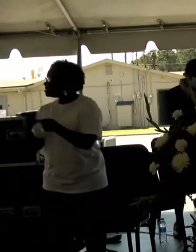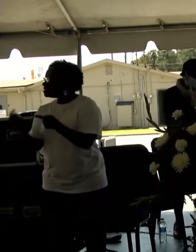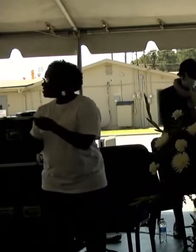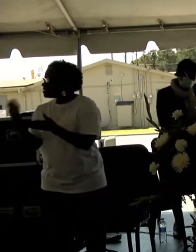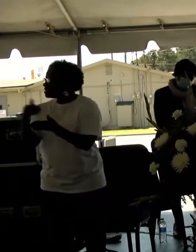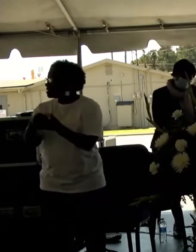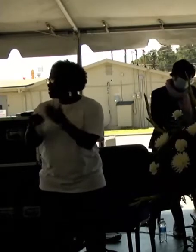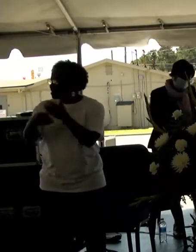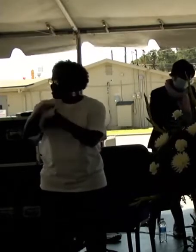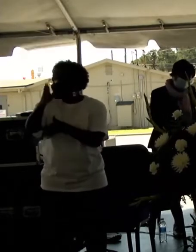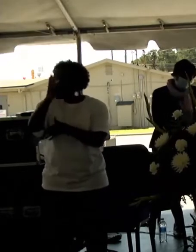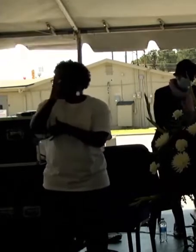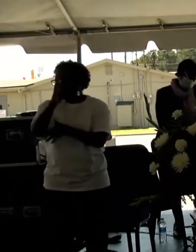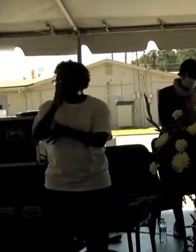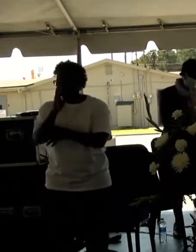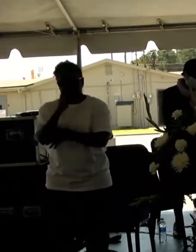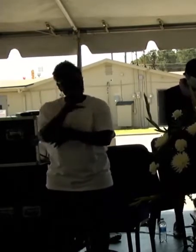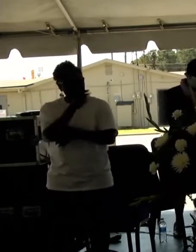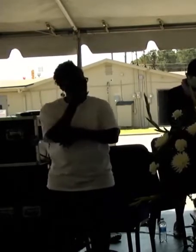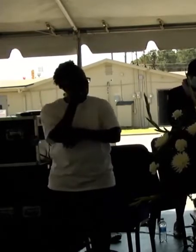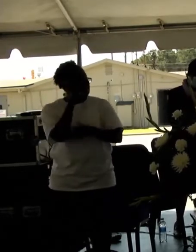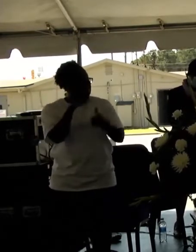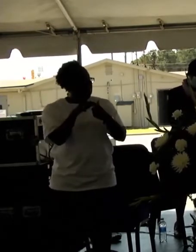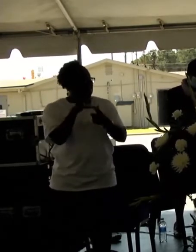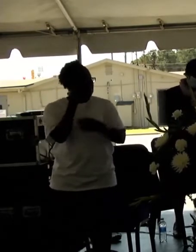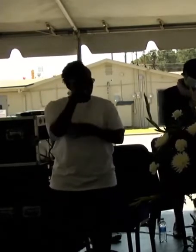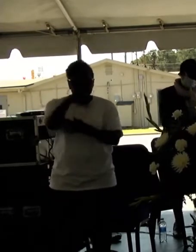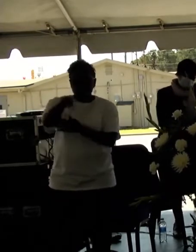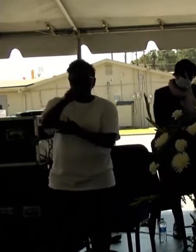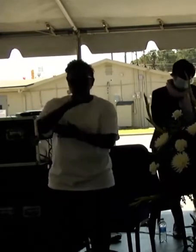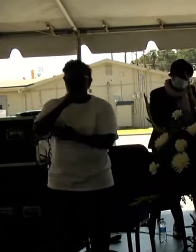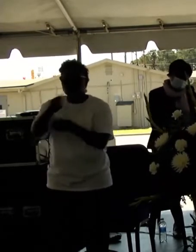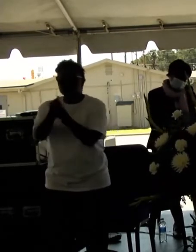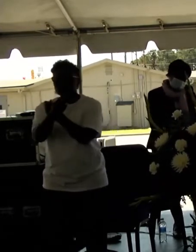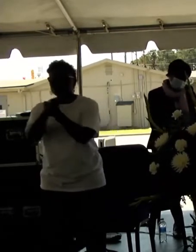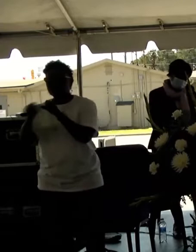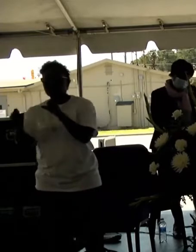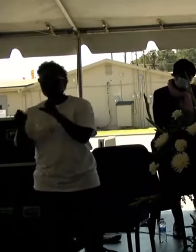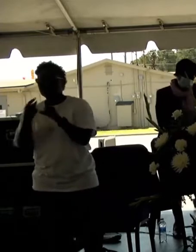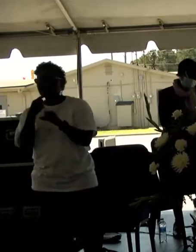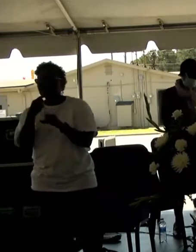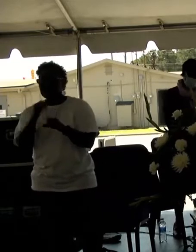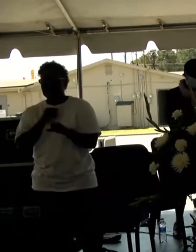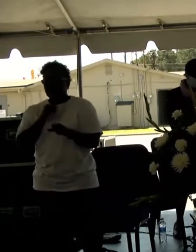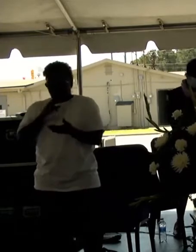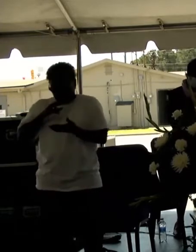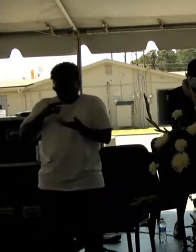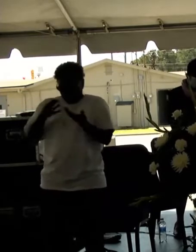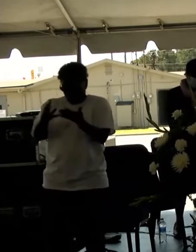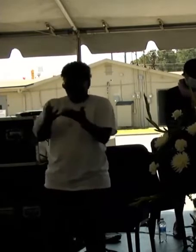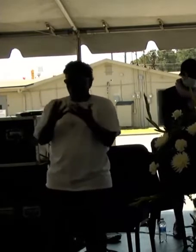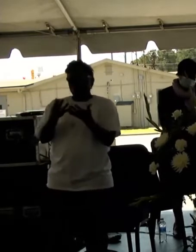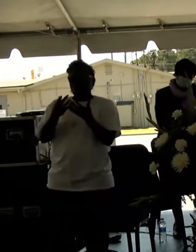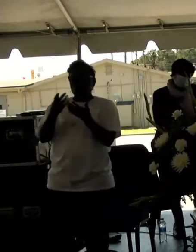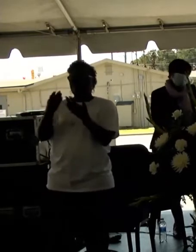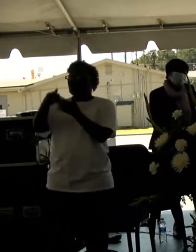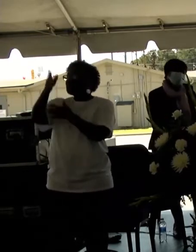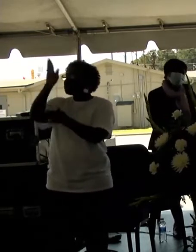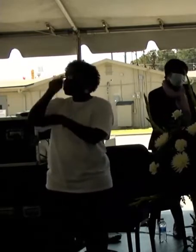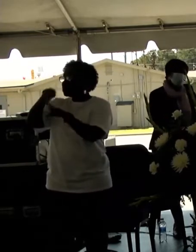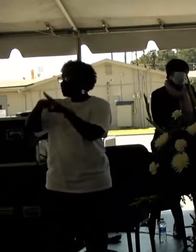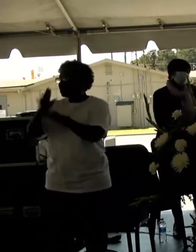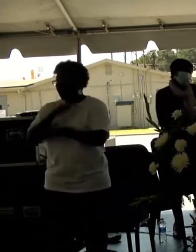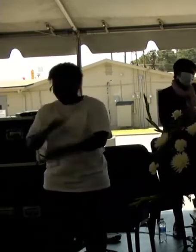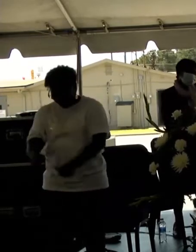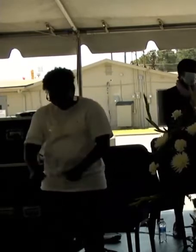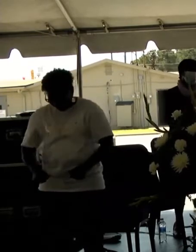against God. And then if you're not saved, you're saying, I repent and I need for him to come into my life. That I